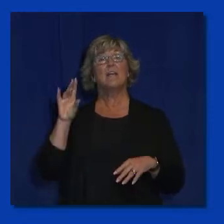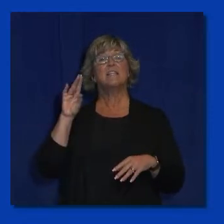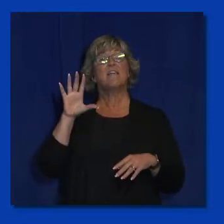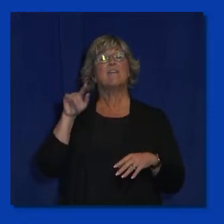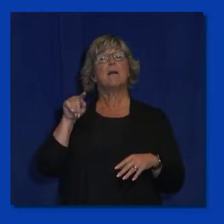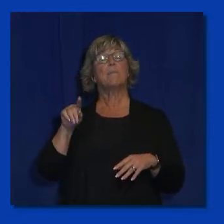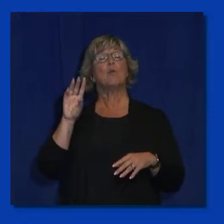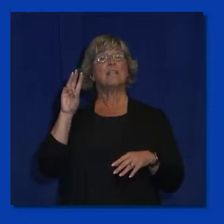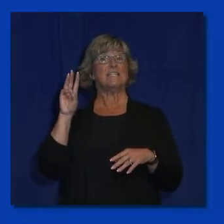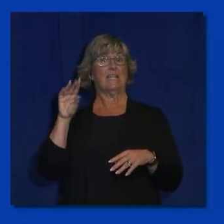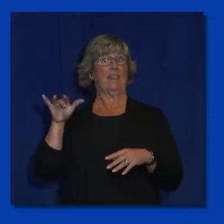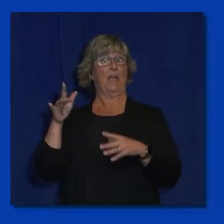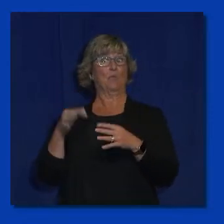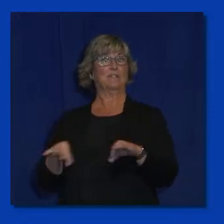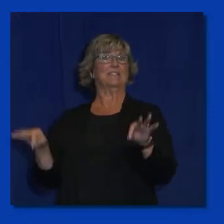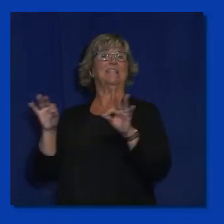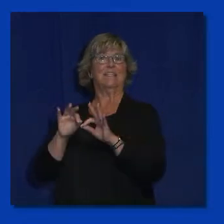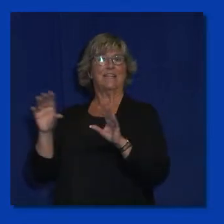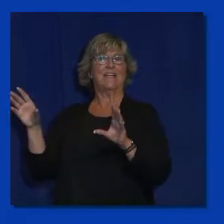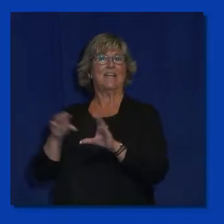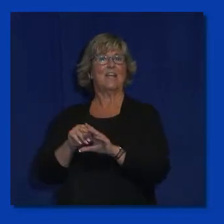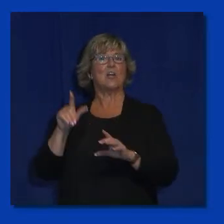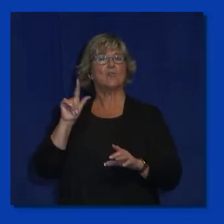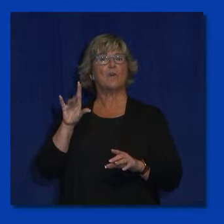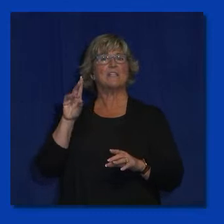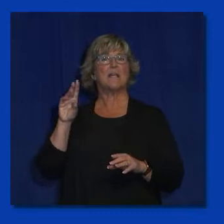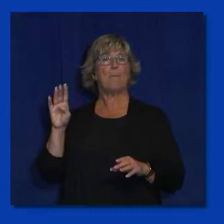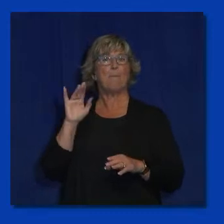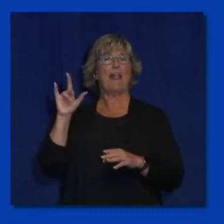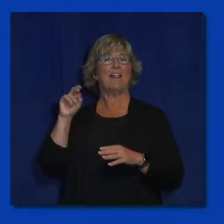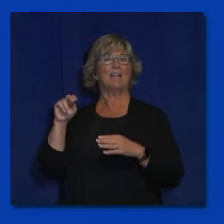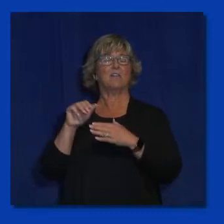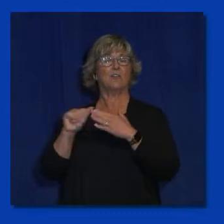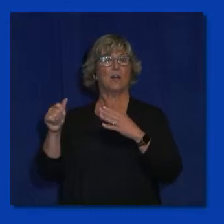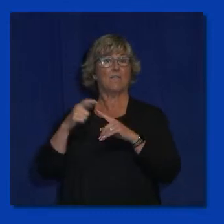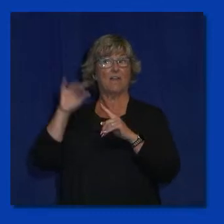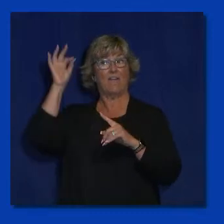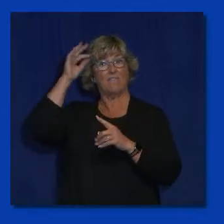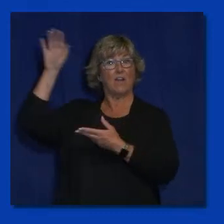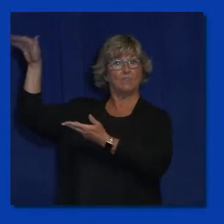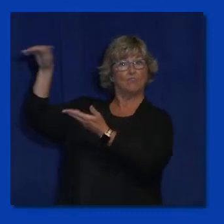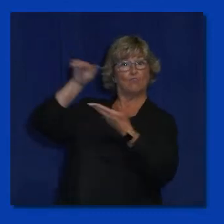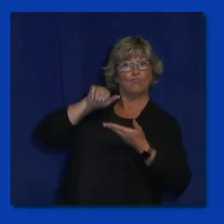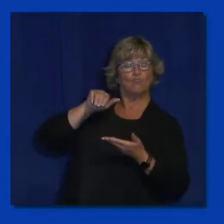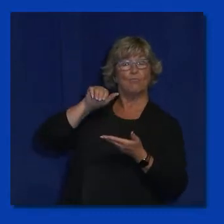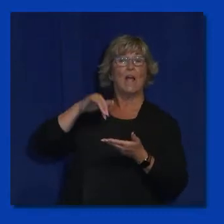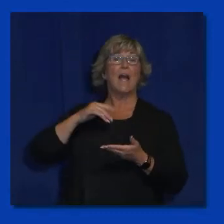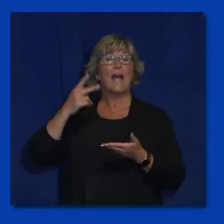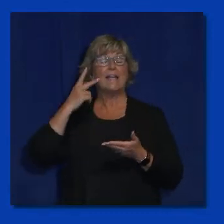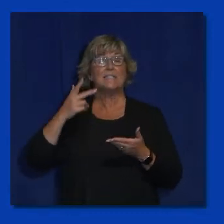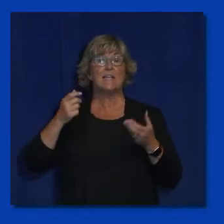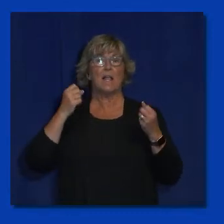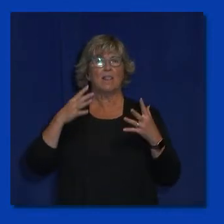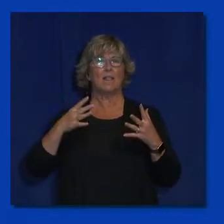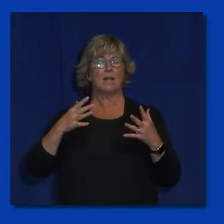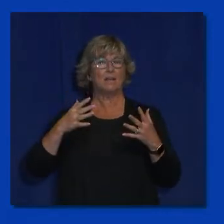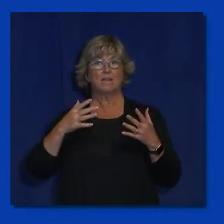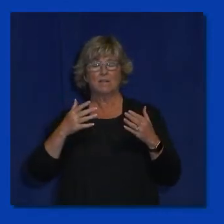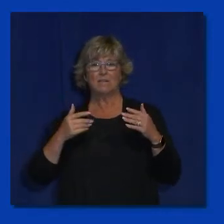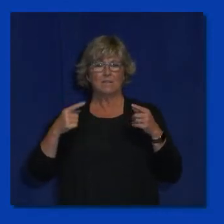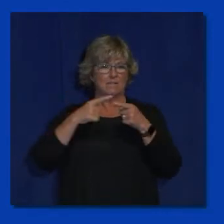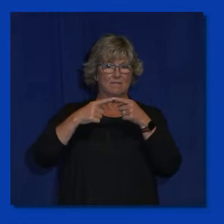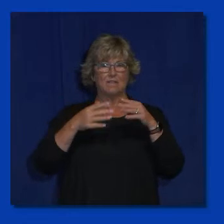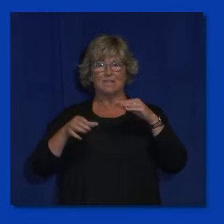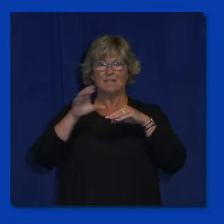75.6 was significant. That, by the way, didn't include the $27 billion from the federal government. I see a lot of conflation as it relates